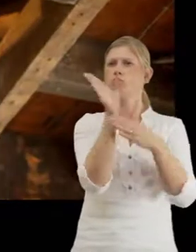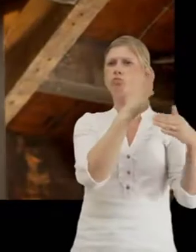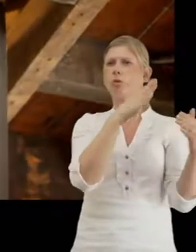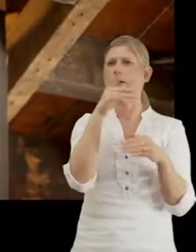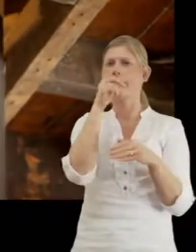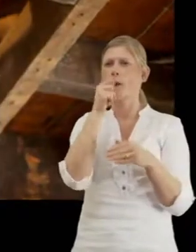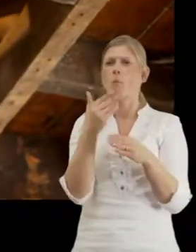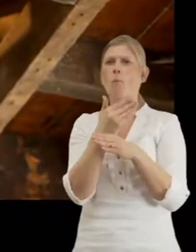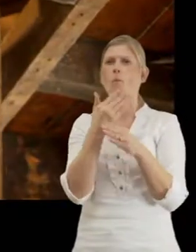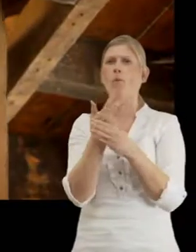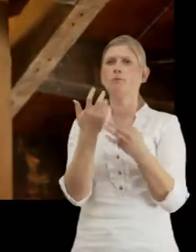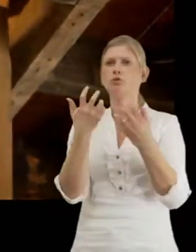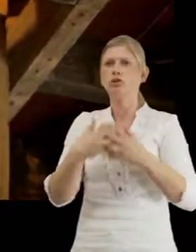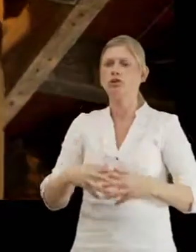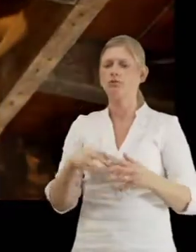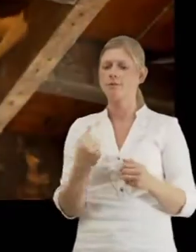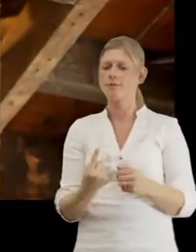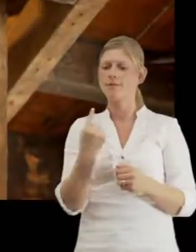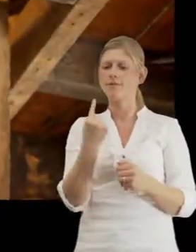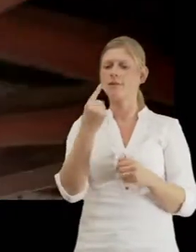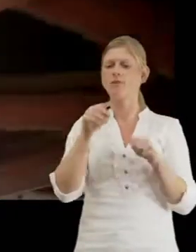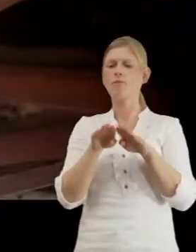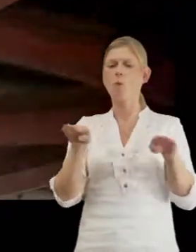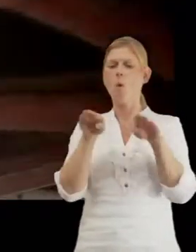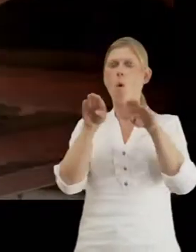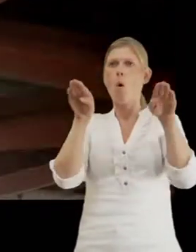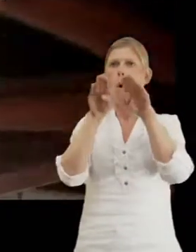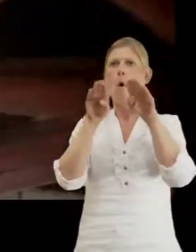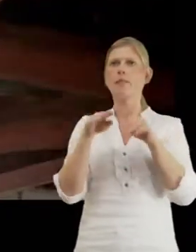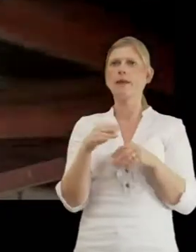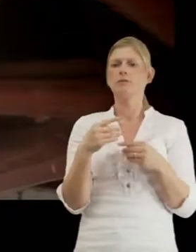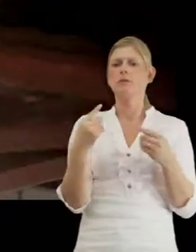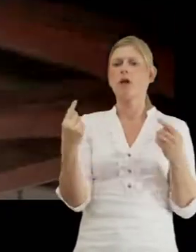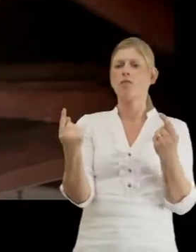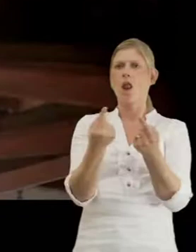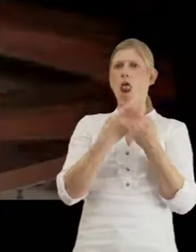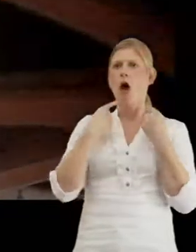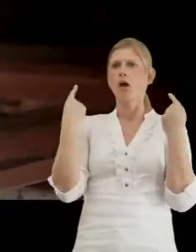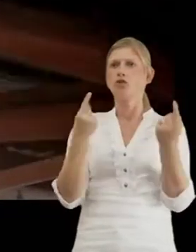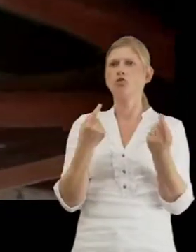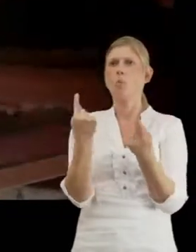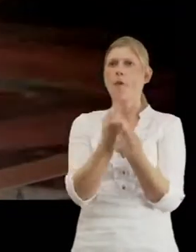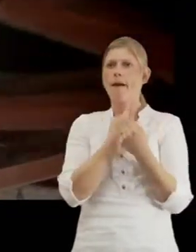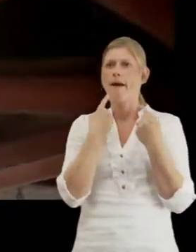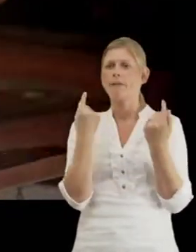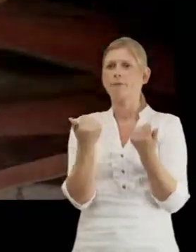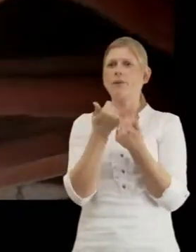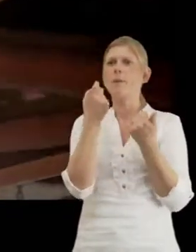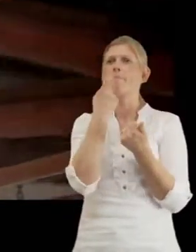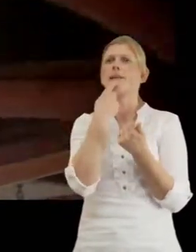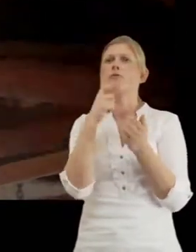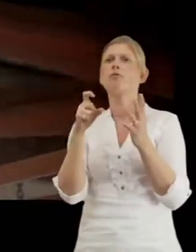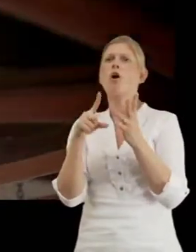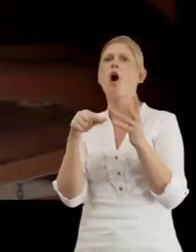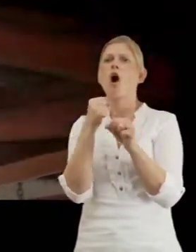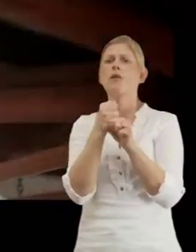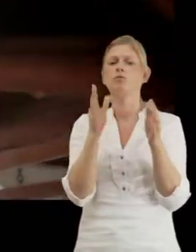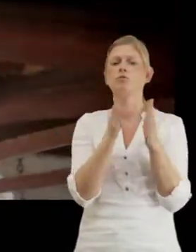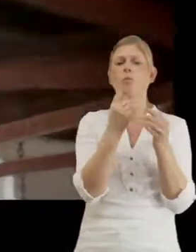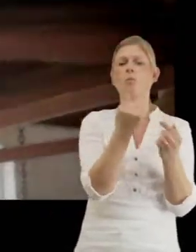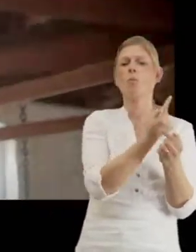machinery on each floor. Each of the largest gear wheels is finished with metal cogs, and the smaller ones